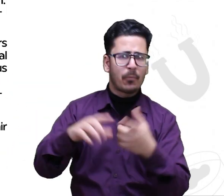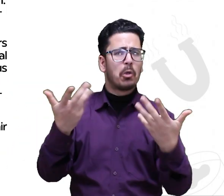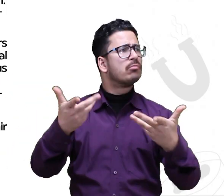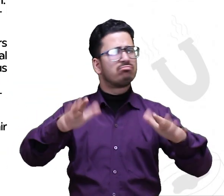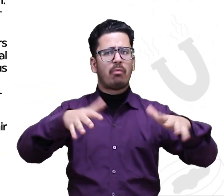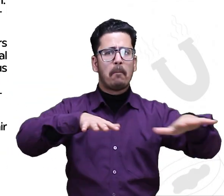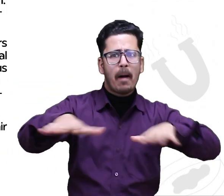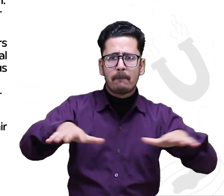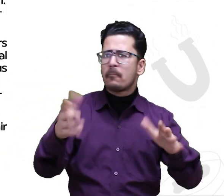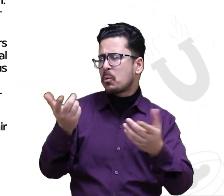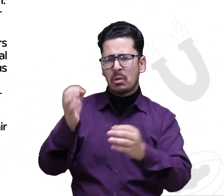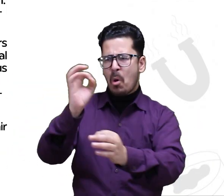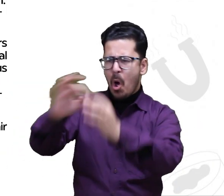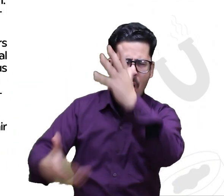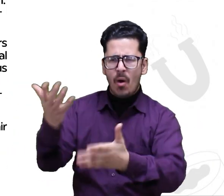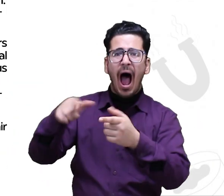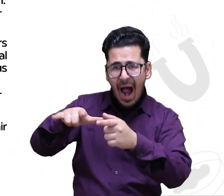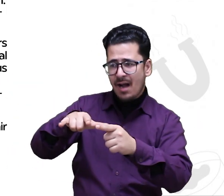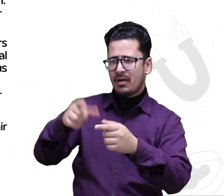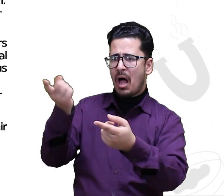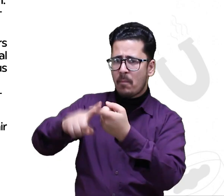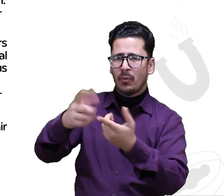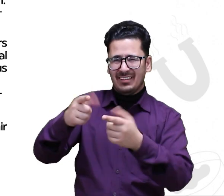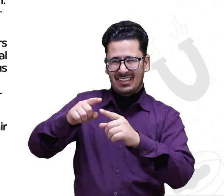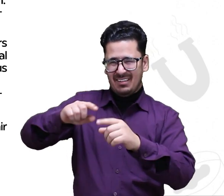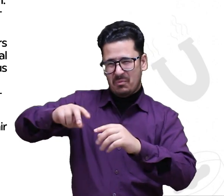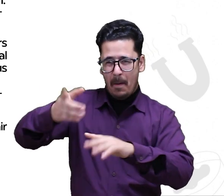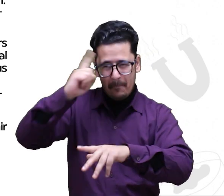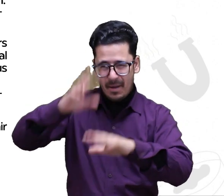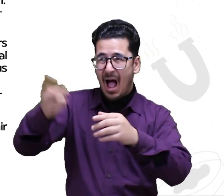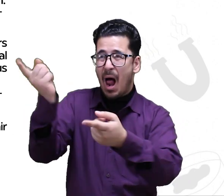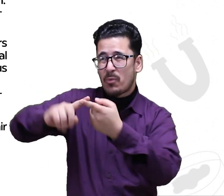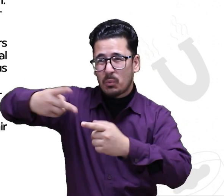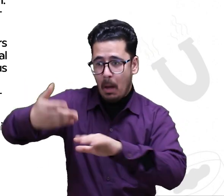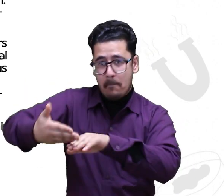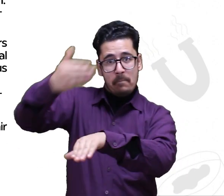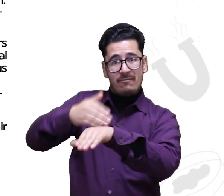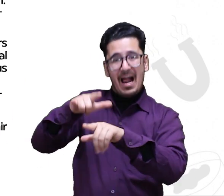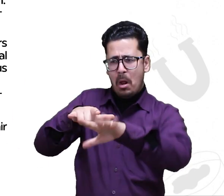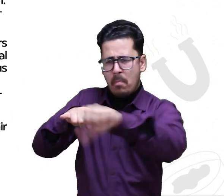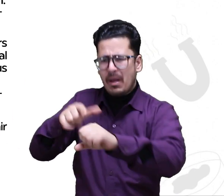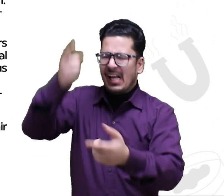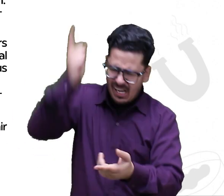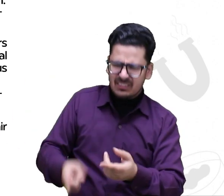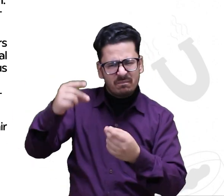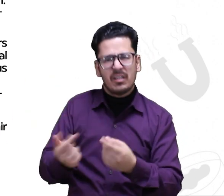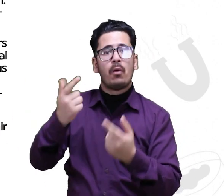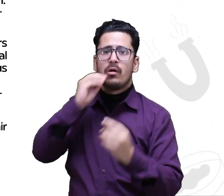collection. They can quickly measure and report air quality conditions, which